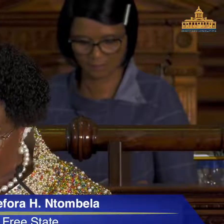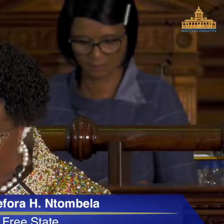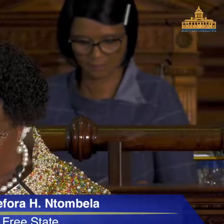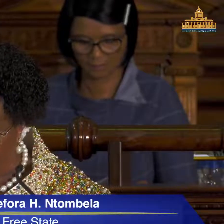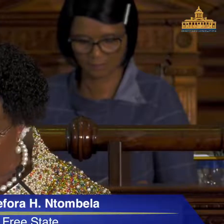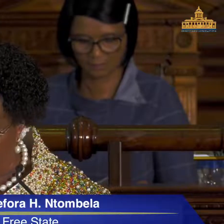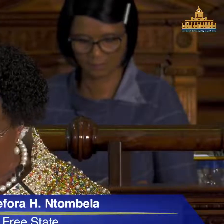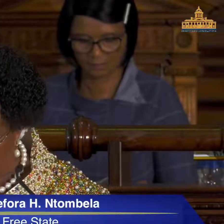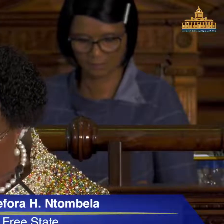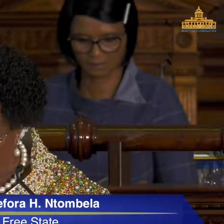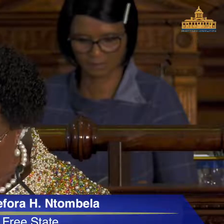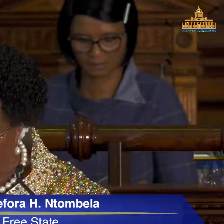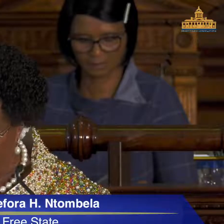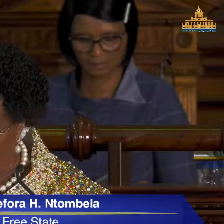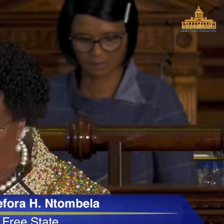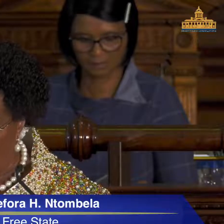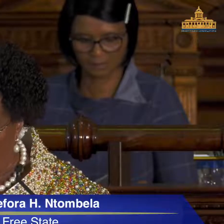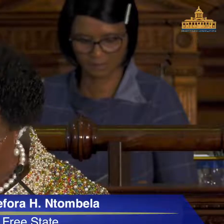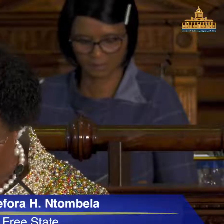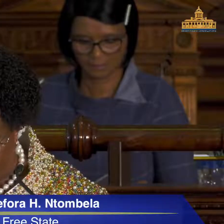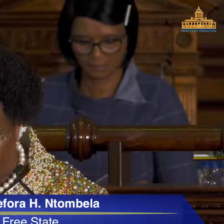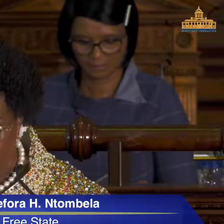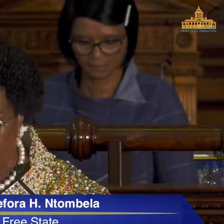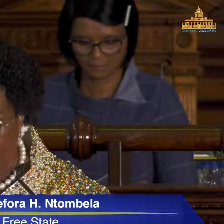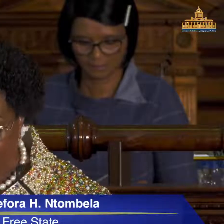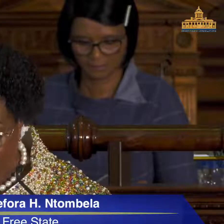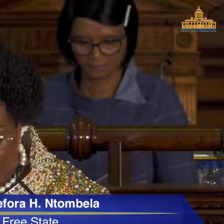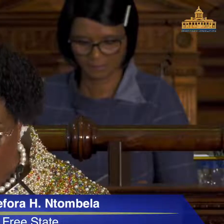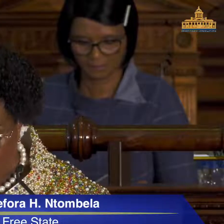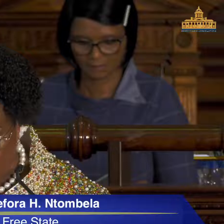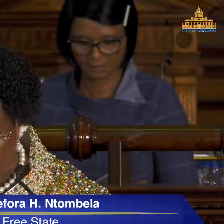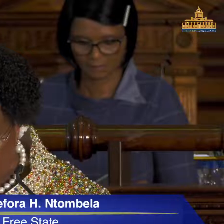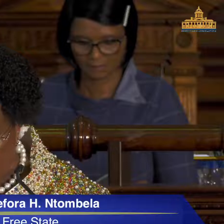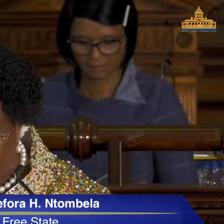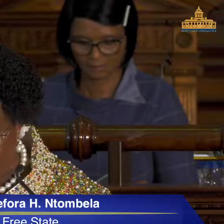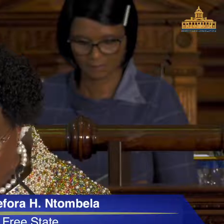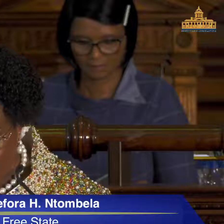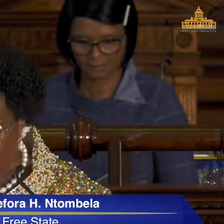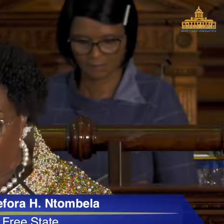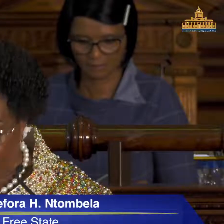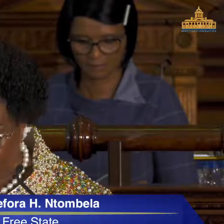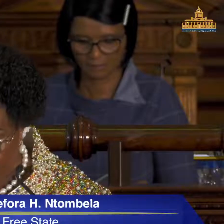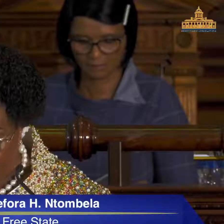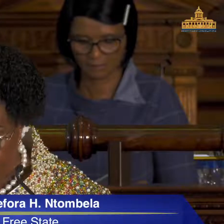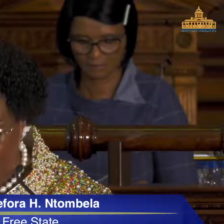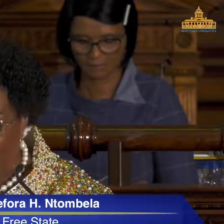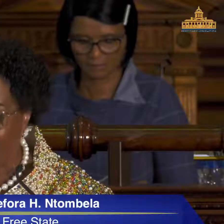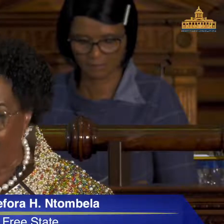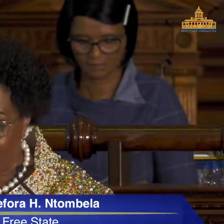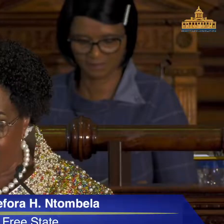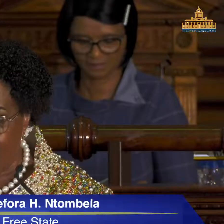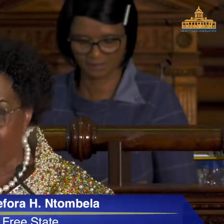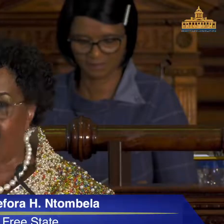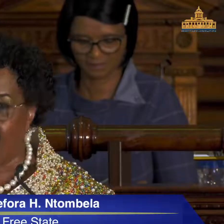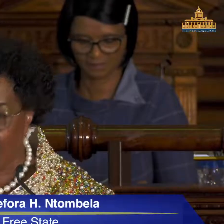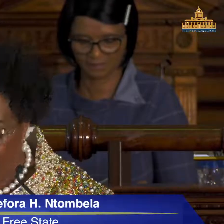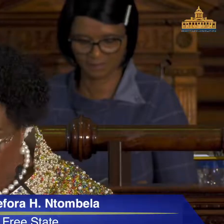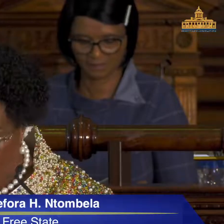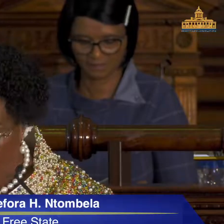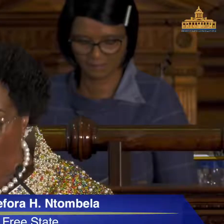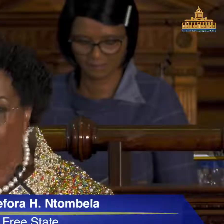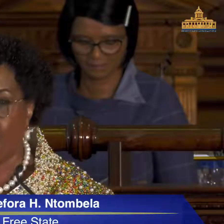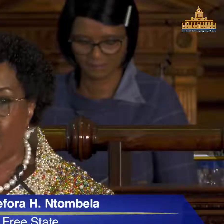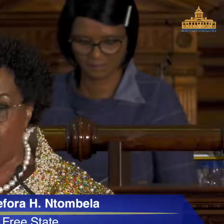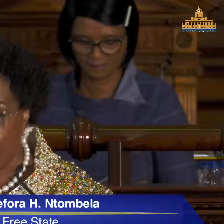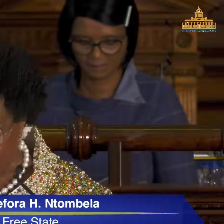our action and not only words. And I want to say it very clear. This is the